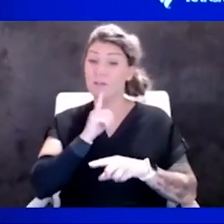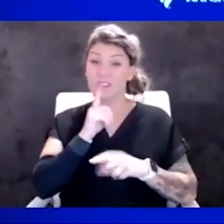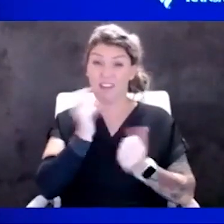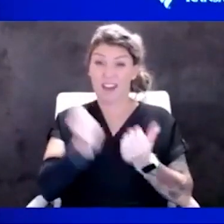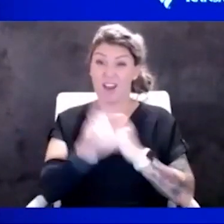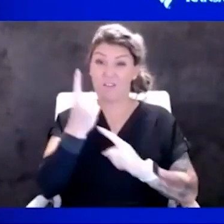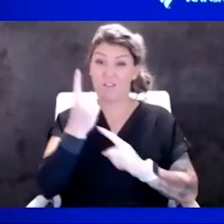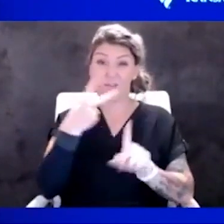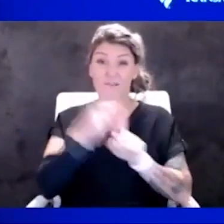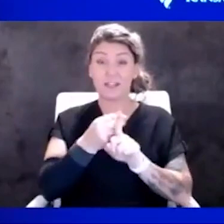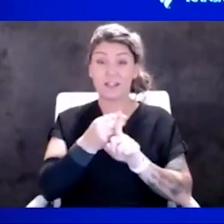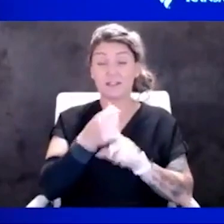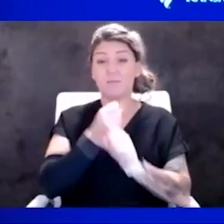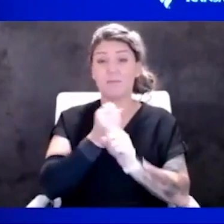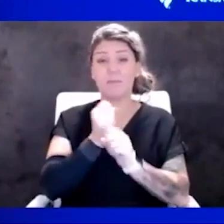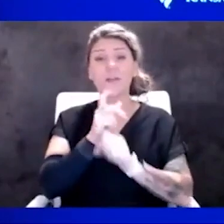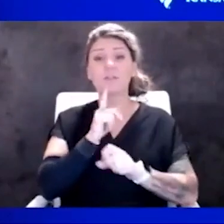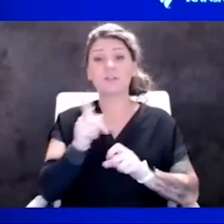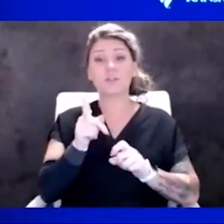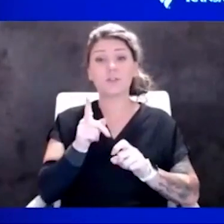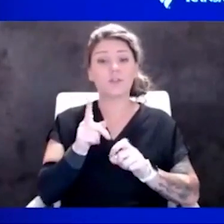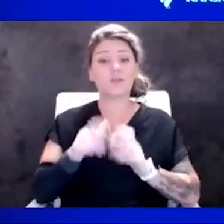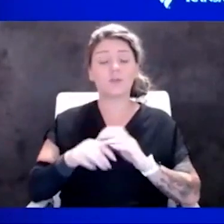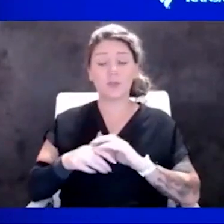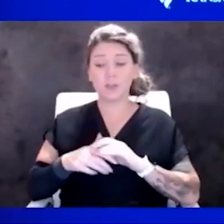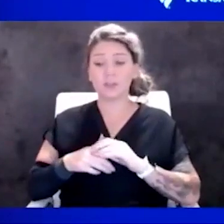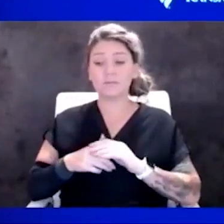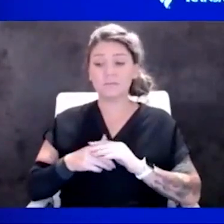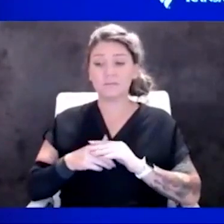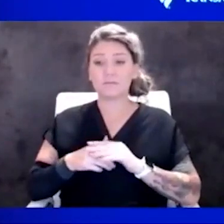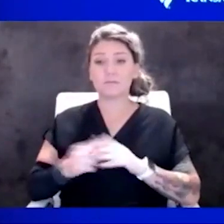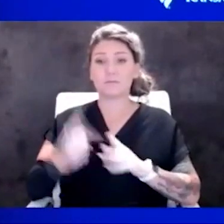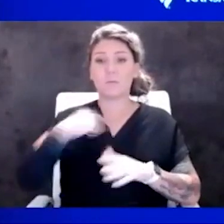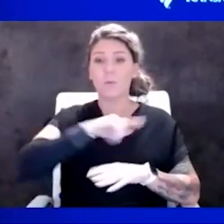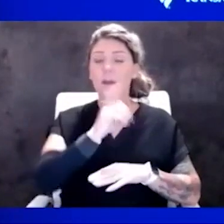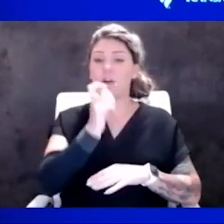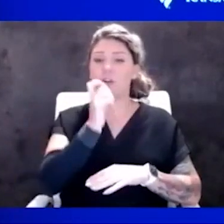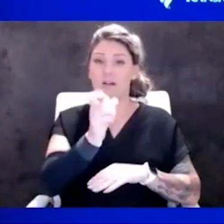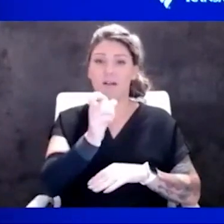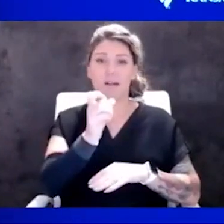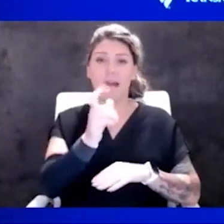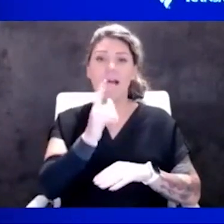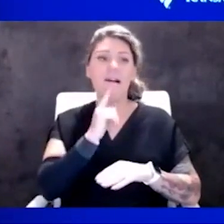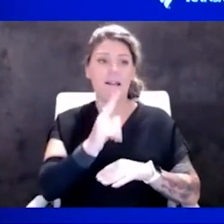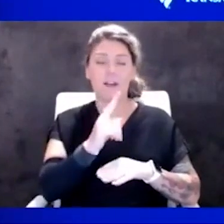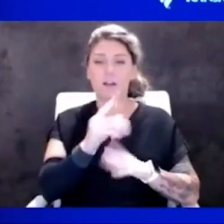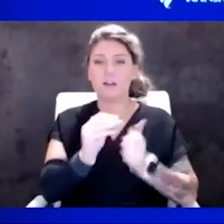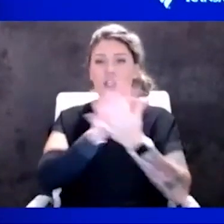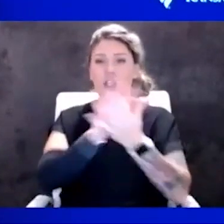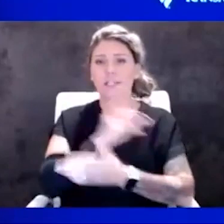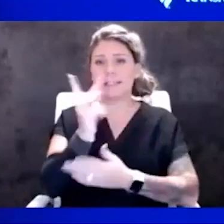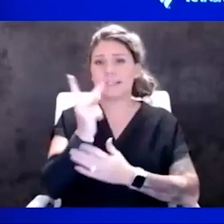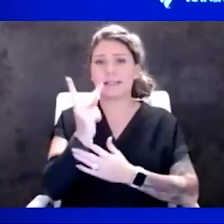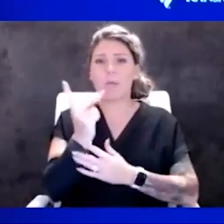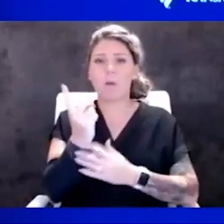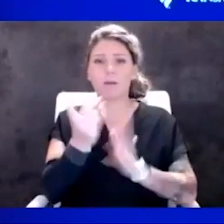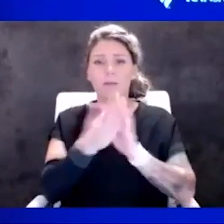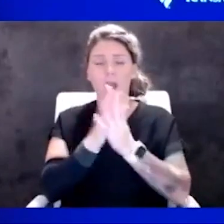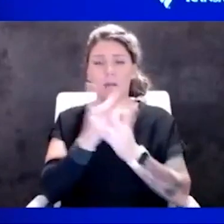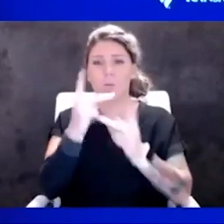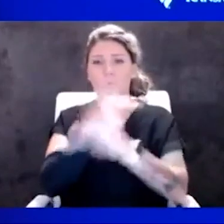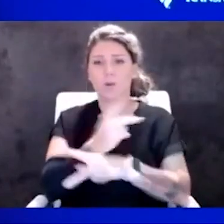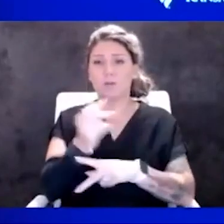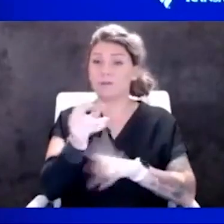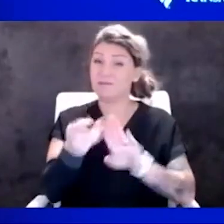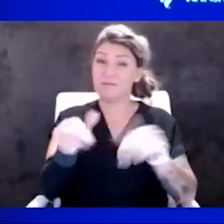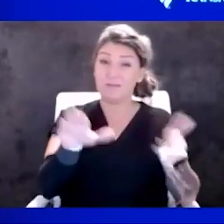sure that we are not contributing to somebody's morbidity and mortality. So I think it will take time as